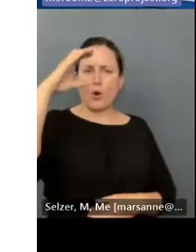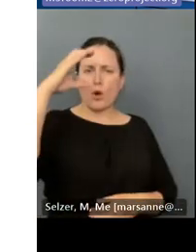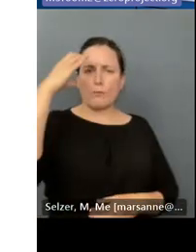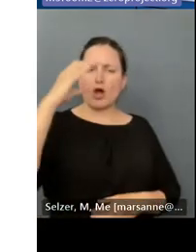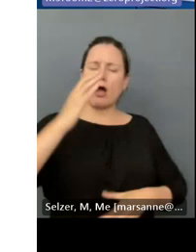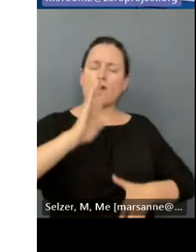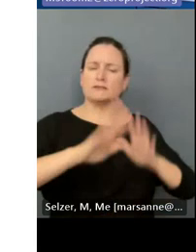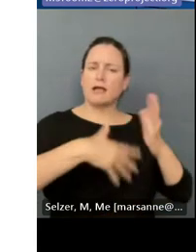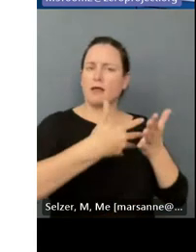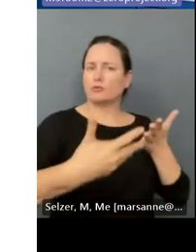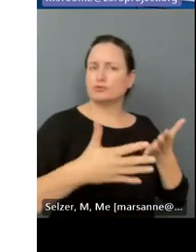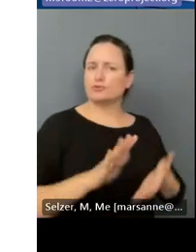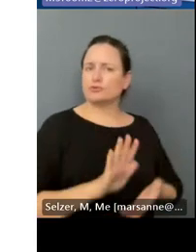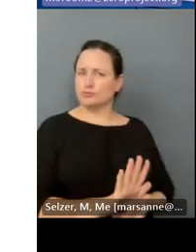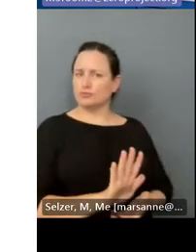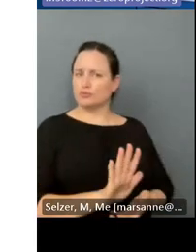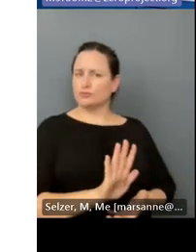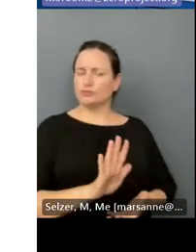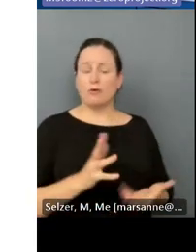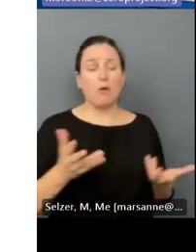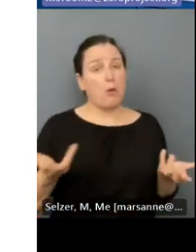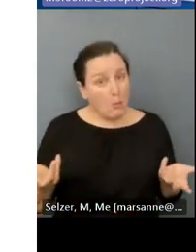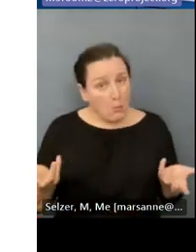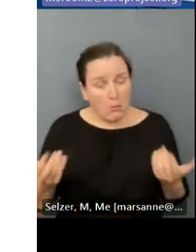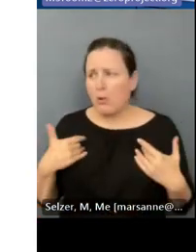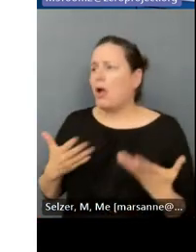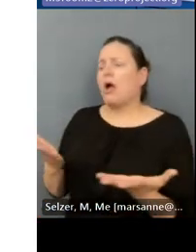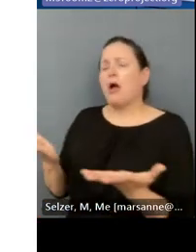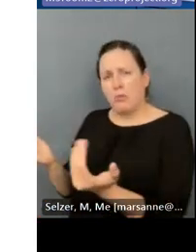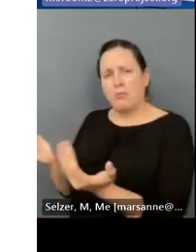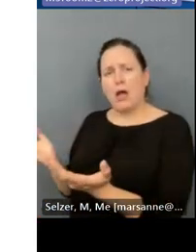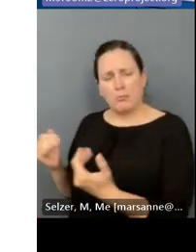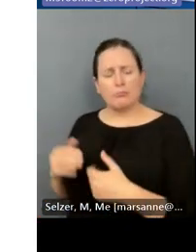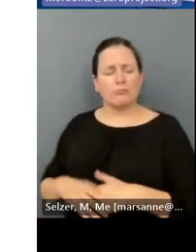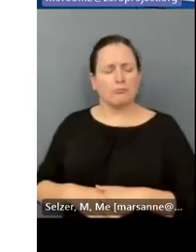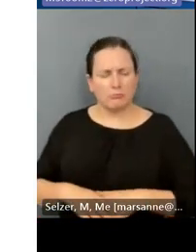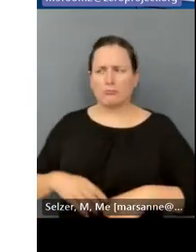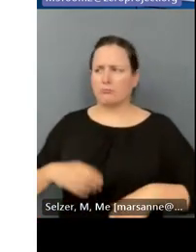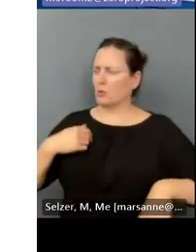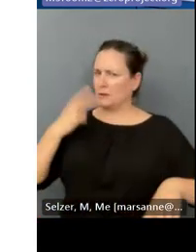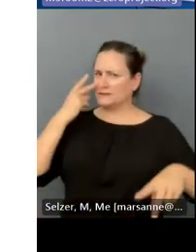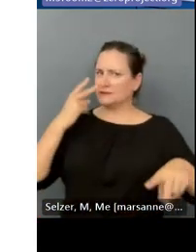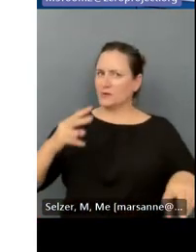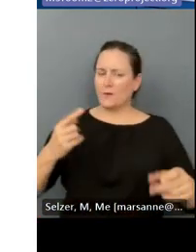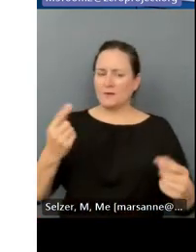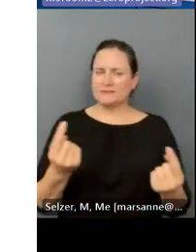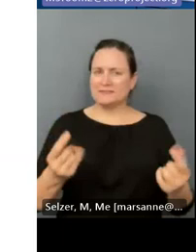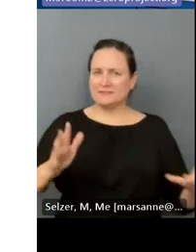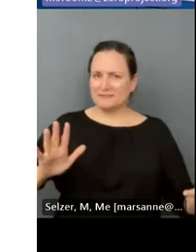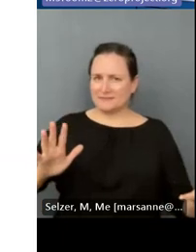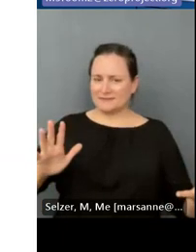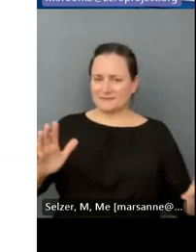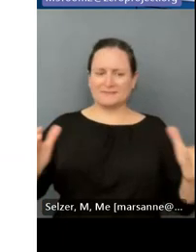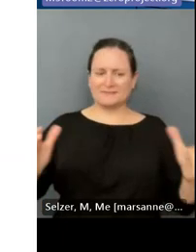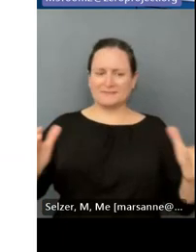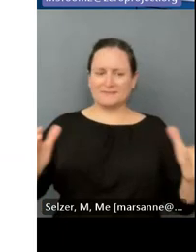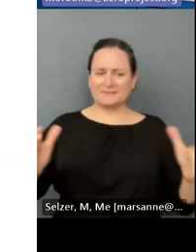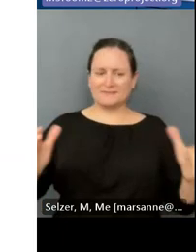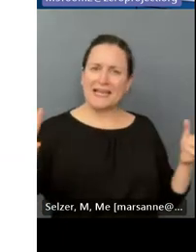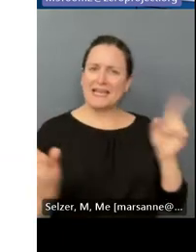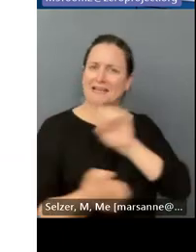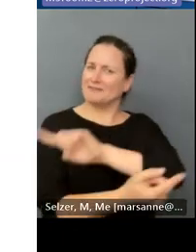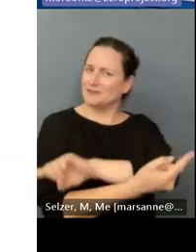that we were developing. So it was the motivation of these hearing students that